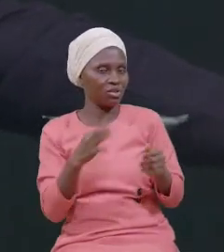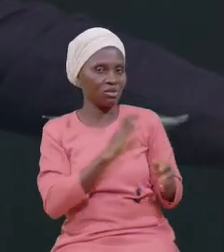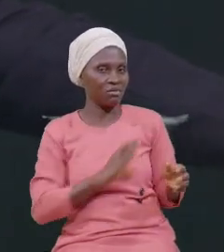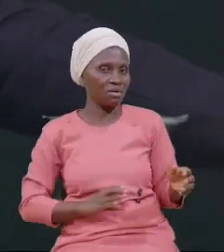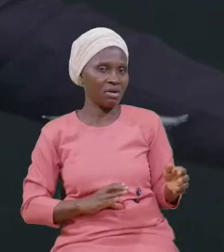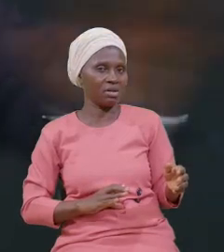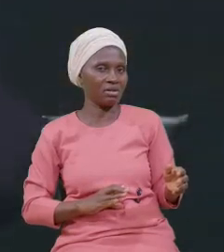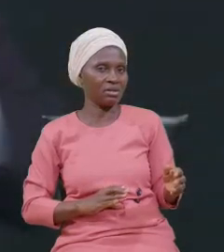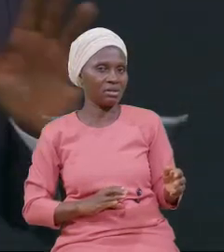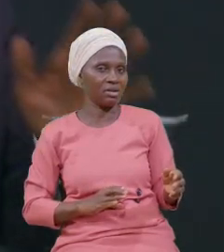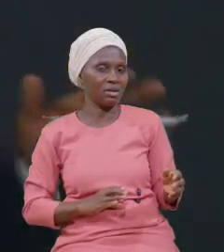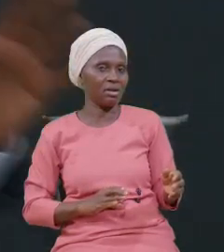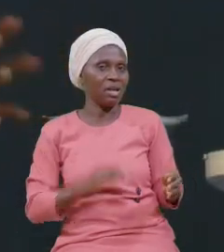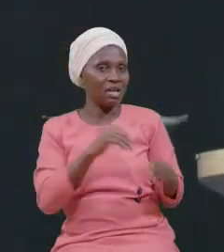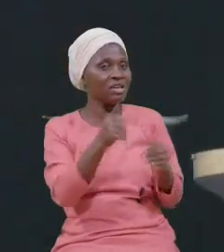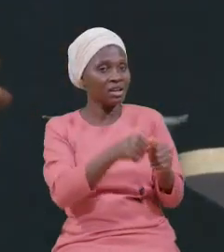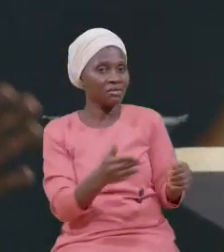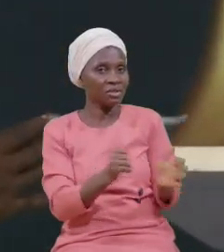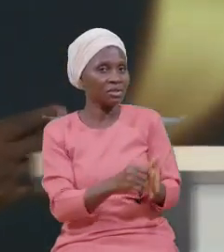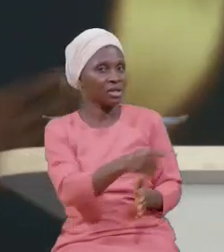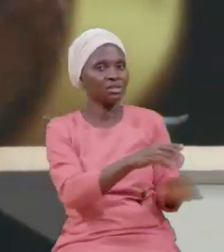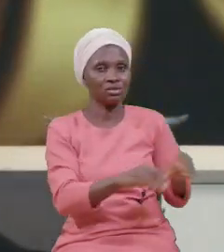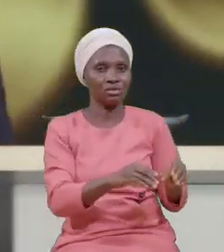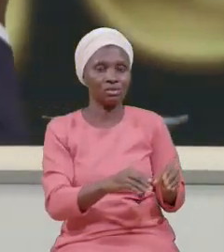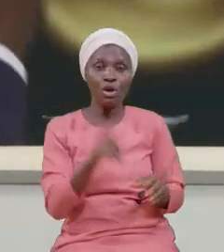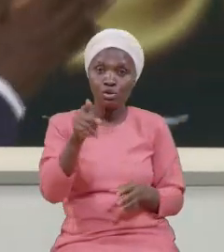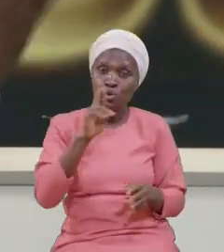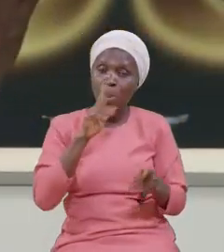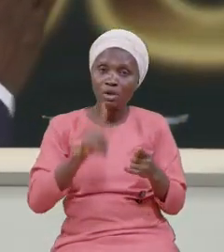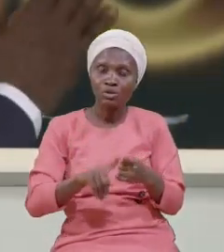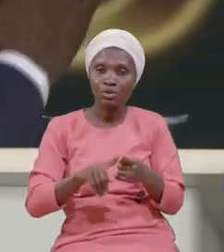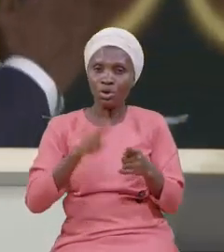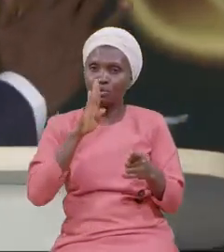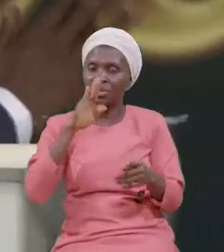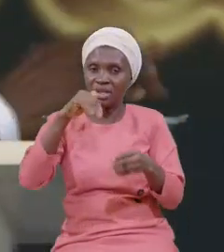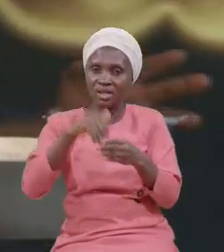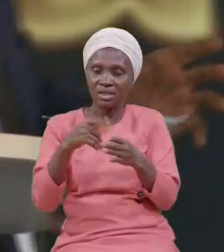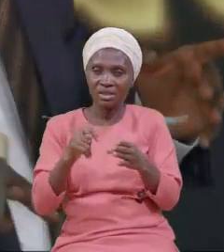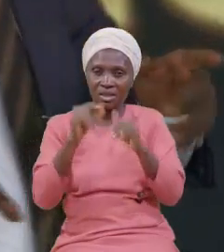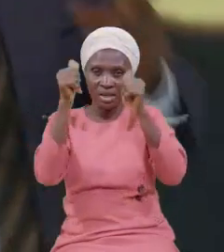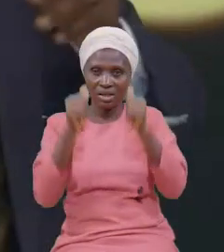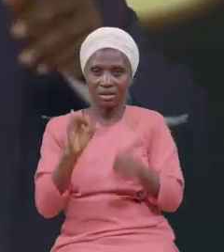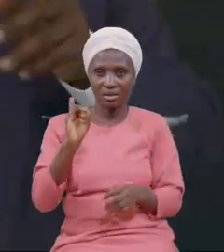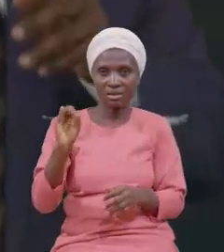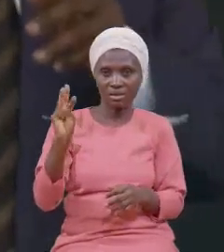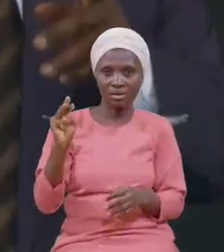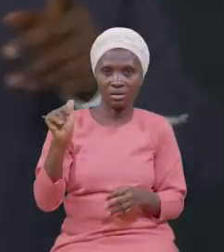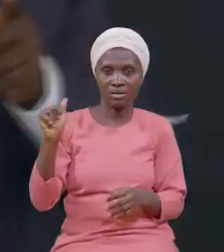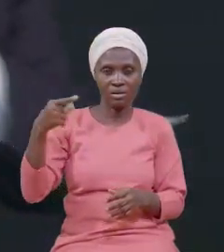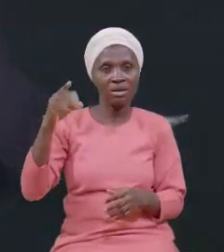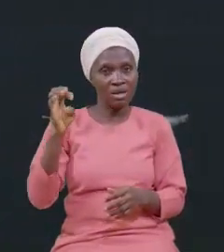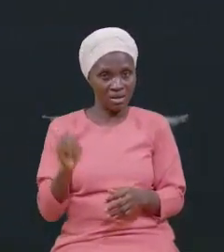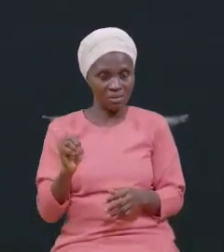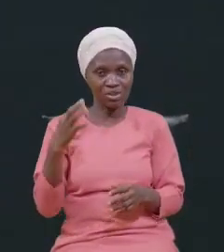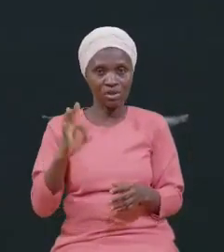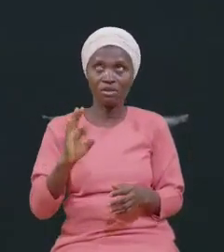do. And you are to be conformed to the image of his son. His attitude,